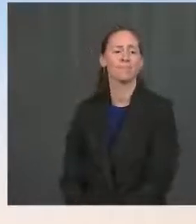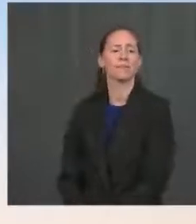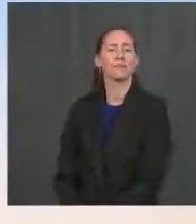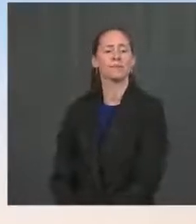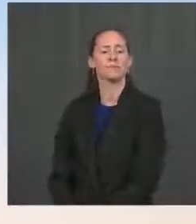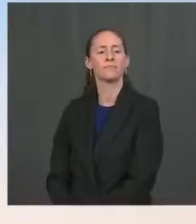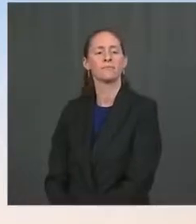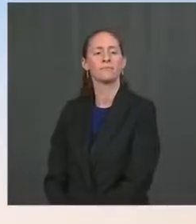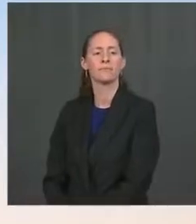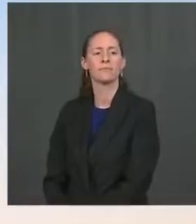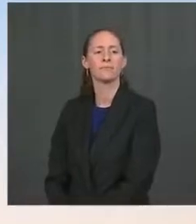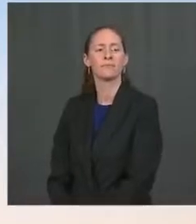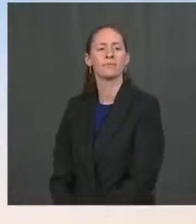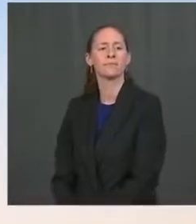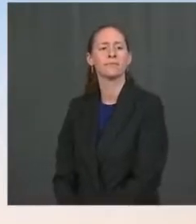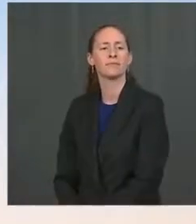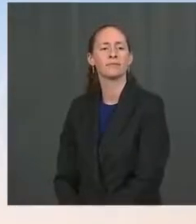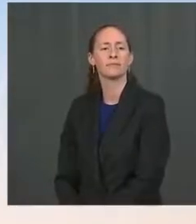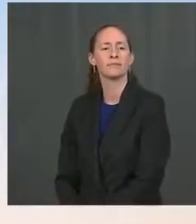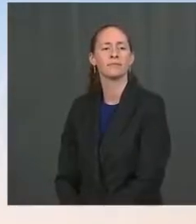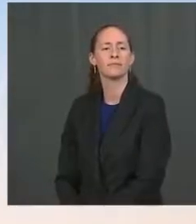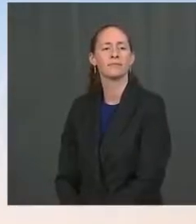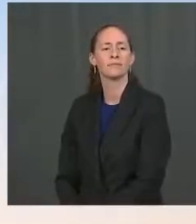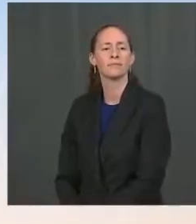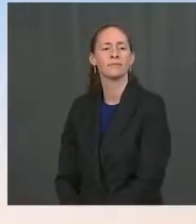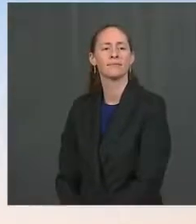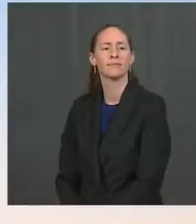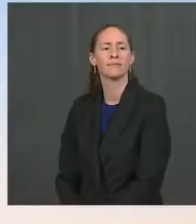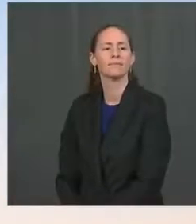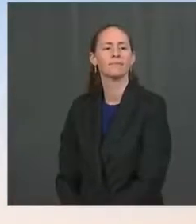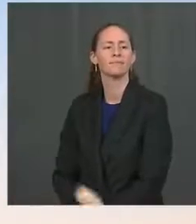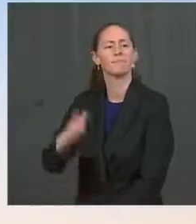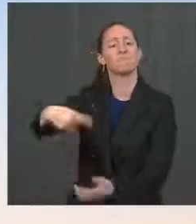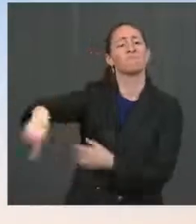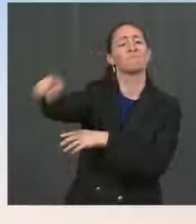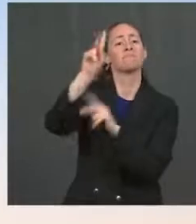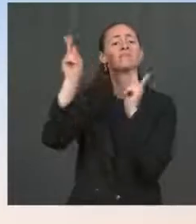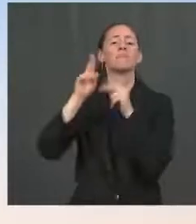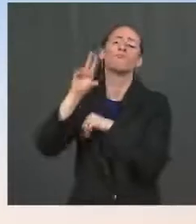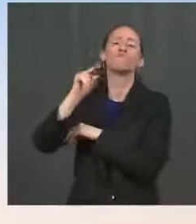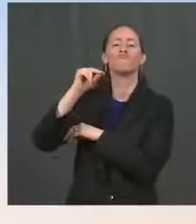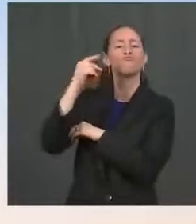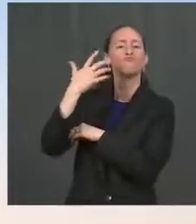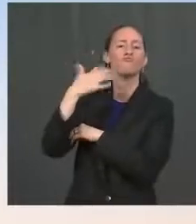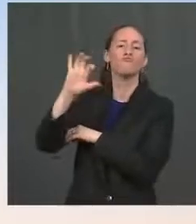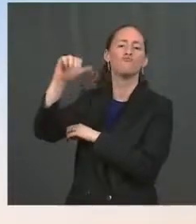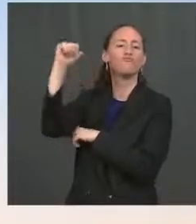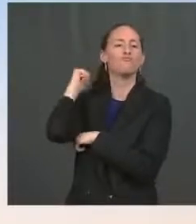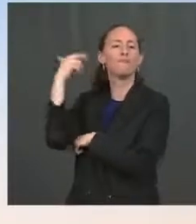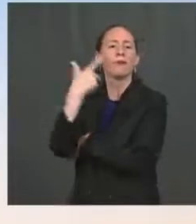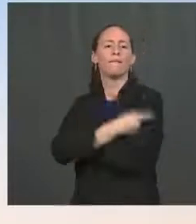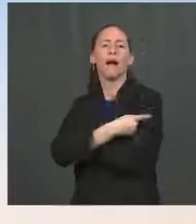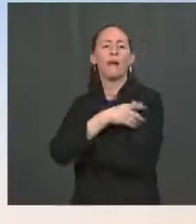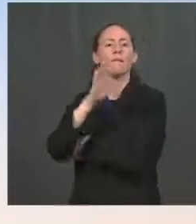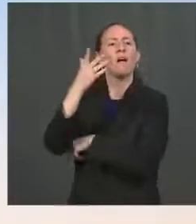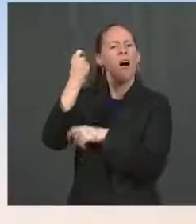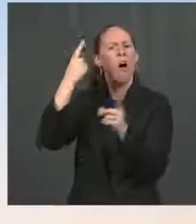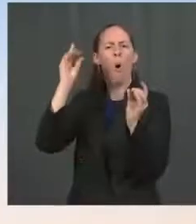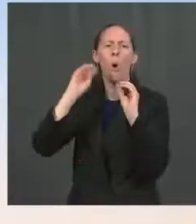be vaccinated and don't fall into one of those limited exceptions, what are the consequences? Is it be vaccinated or be let